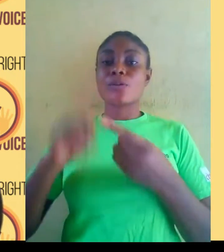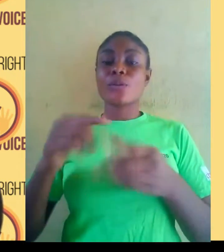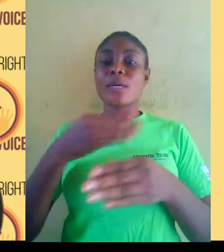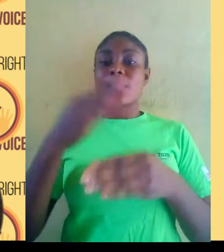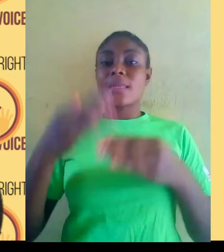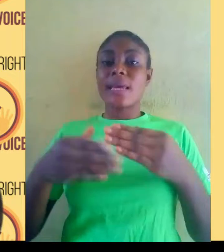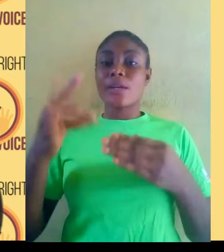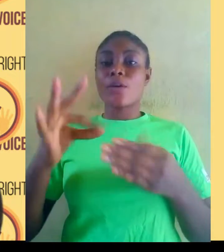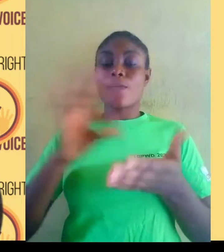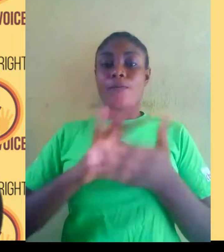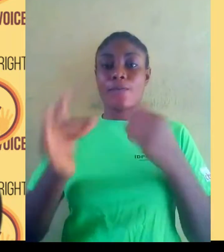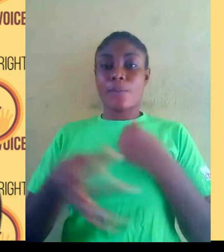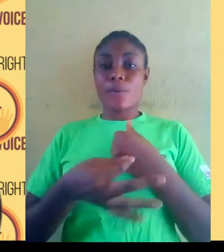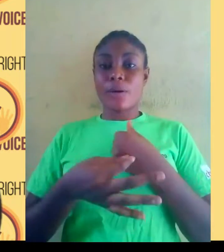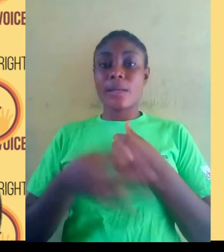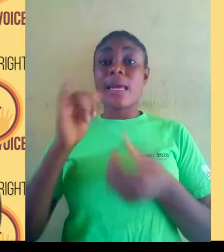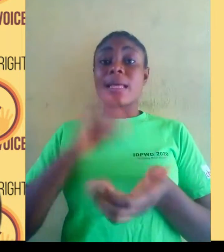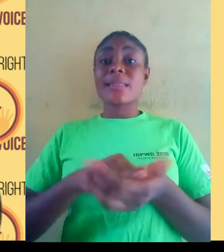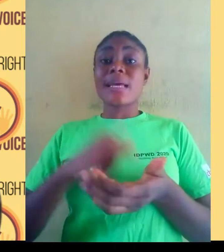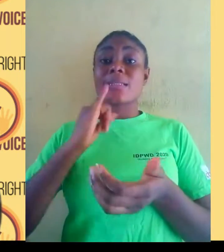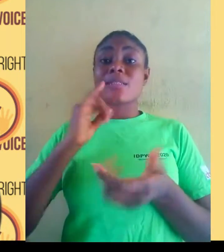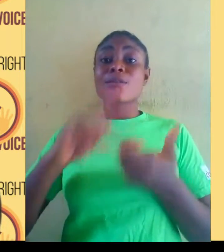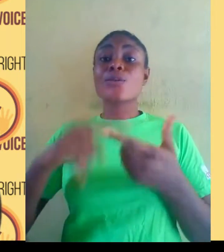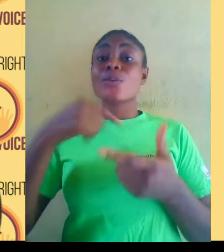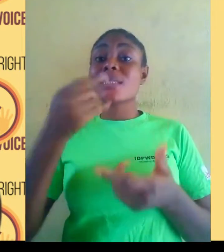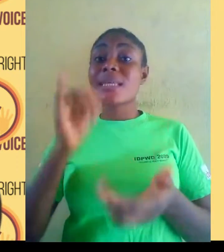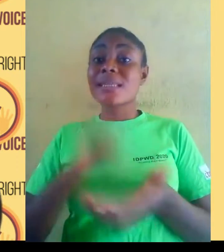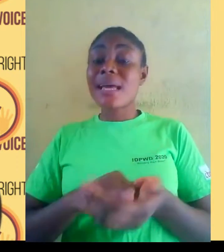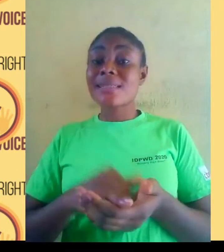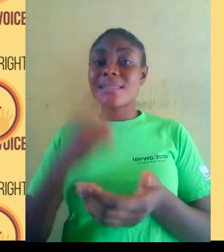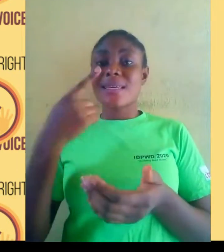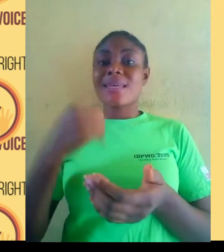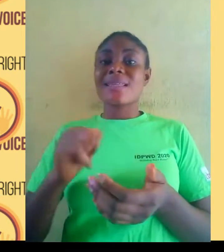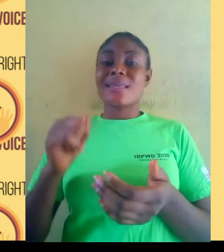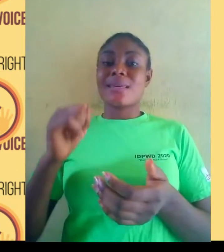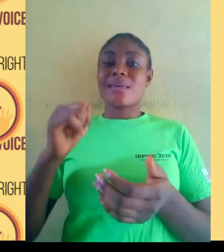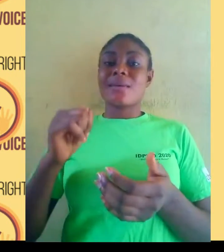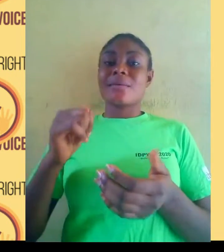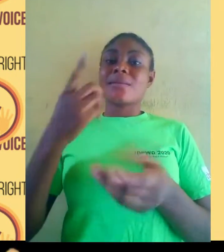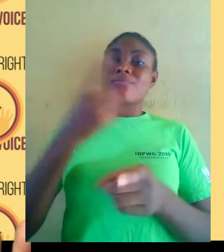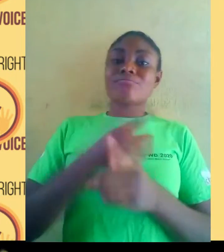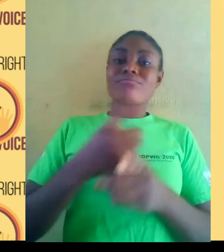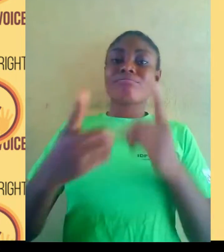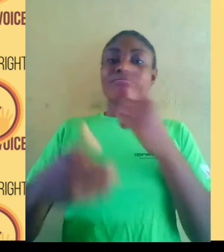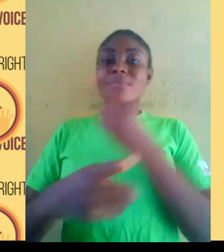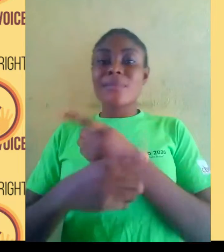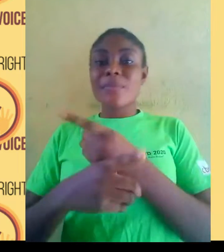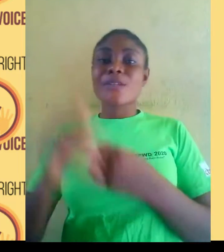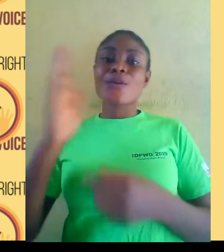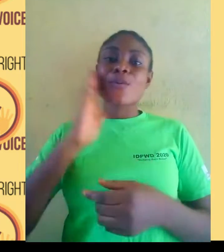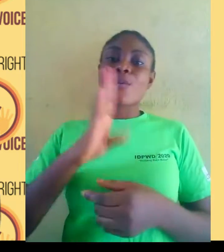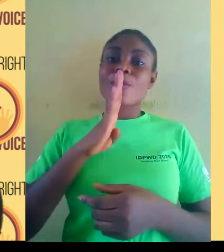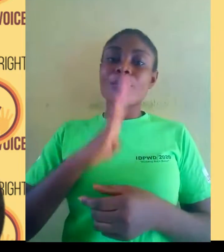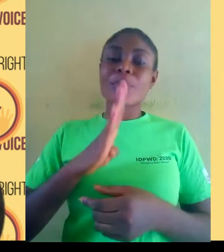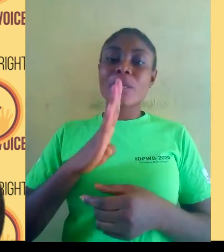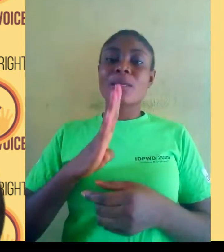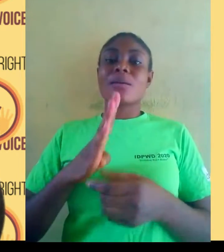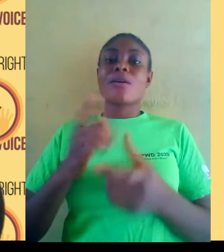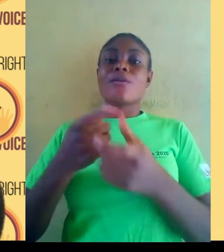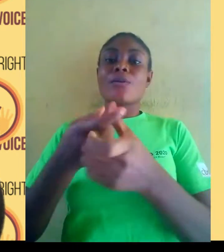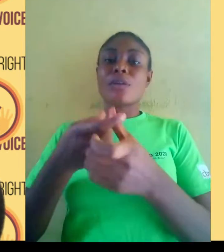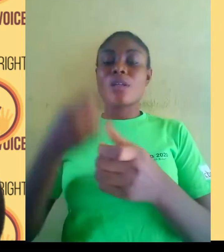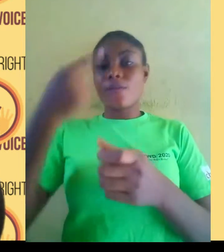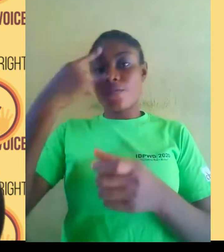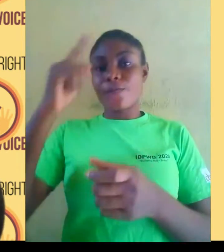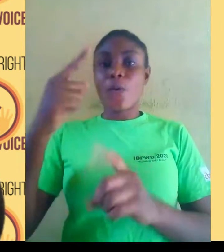February up to the end of the month. That is to say that the quiz is going to be running once a